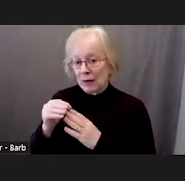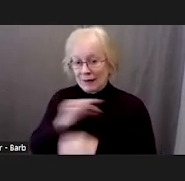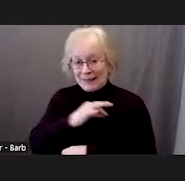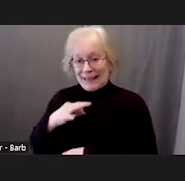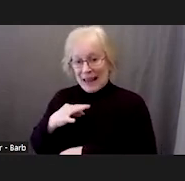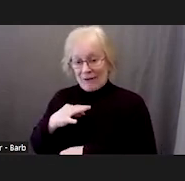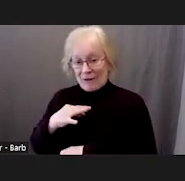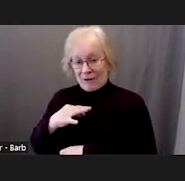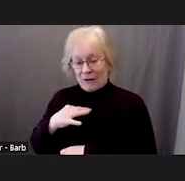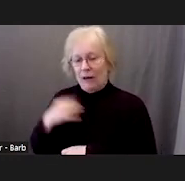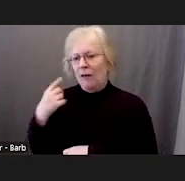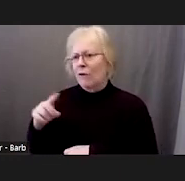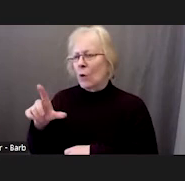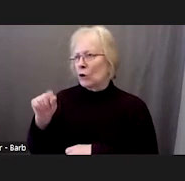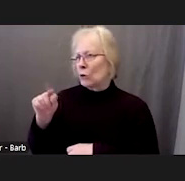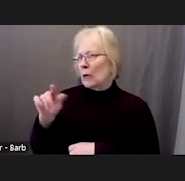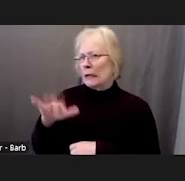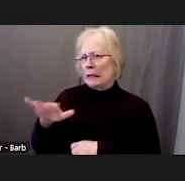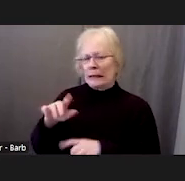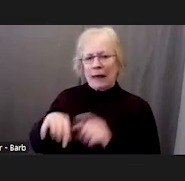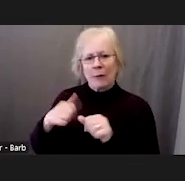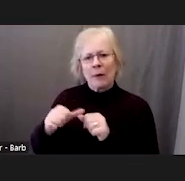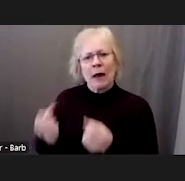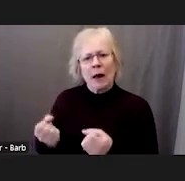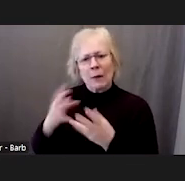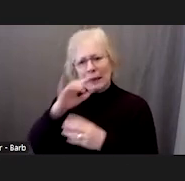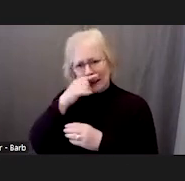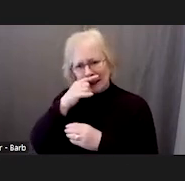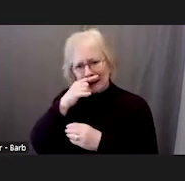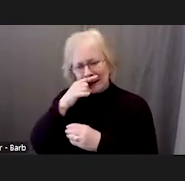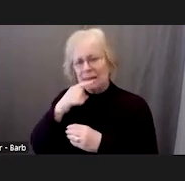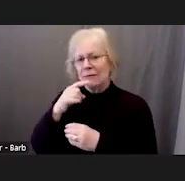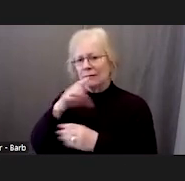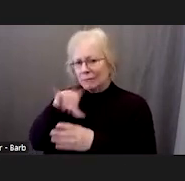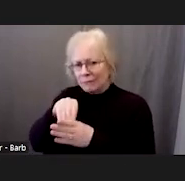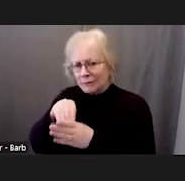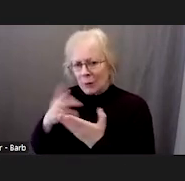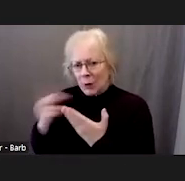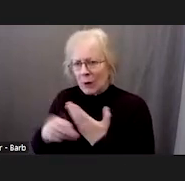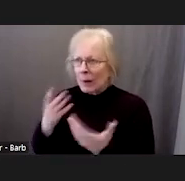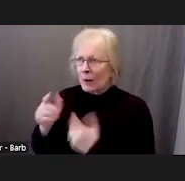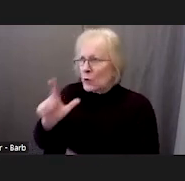20, I can't remember how many kids are in the program, maybe 28 kids or something like that. Mm-hmm. So